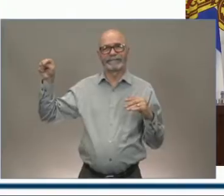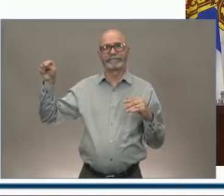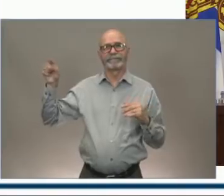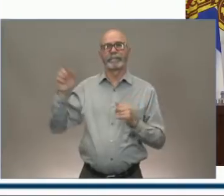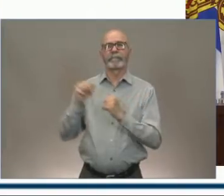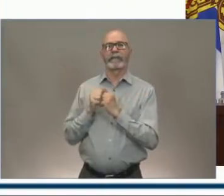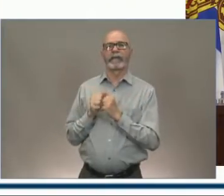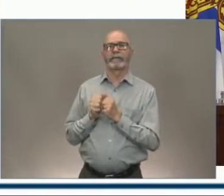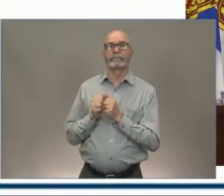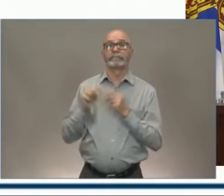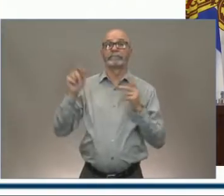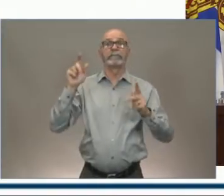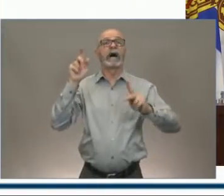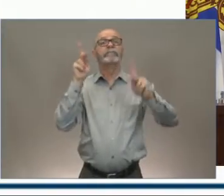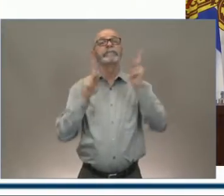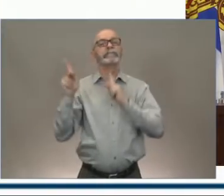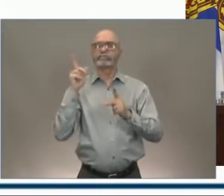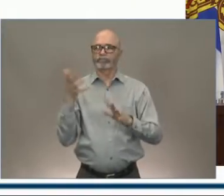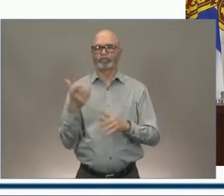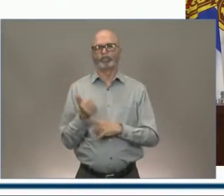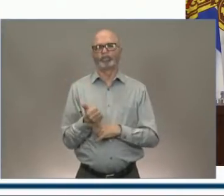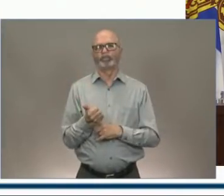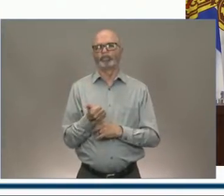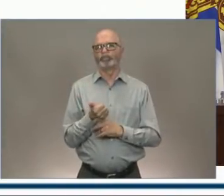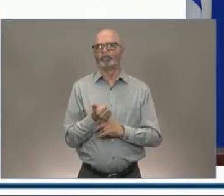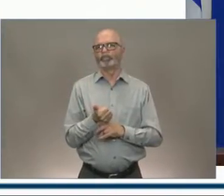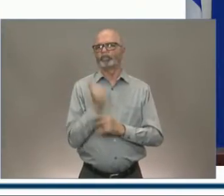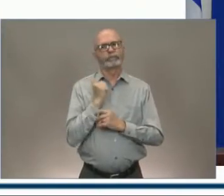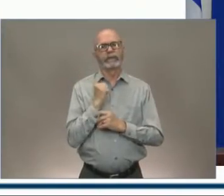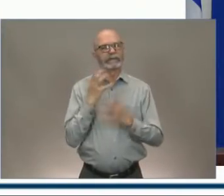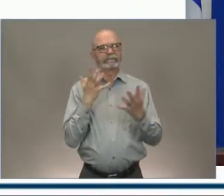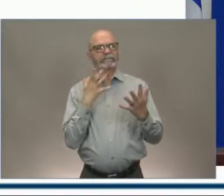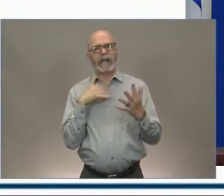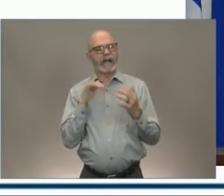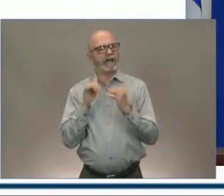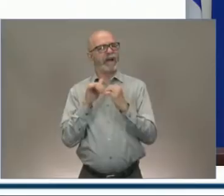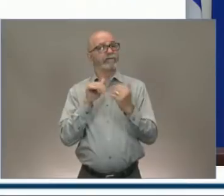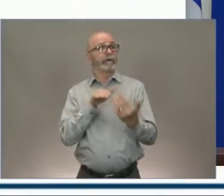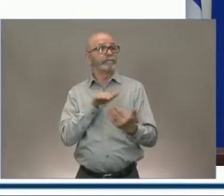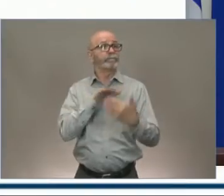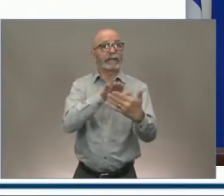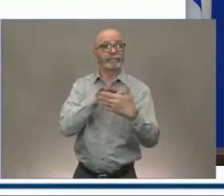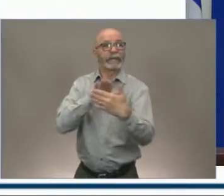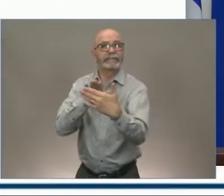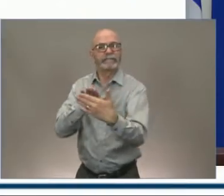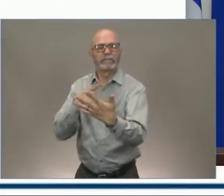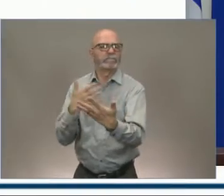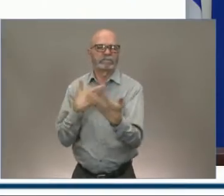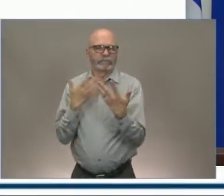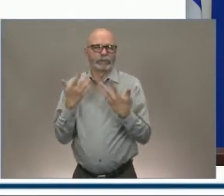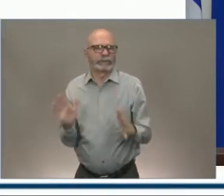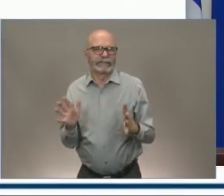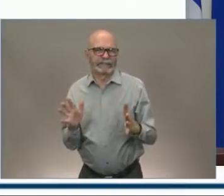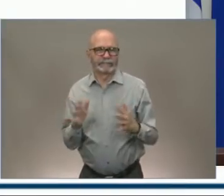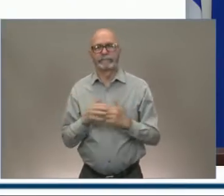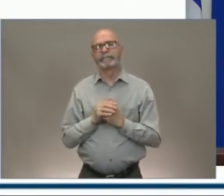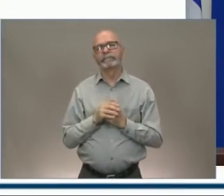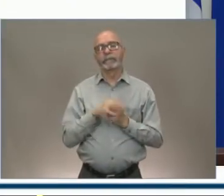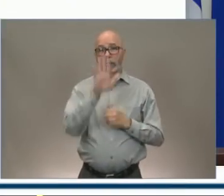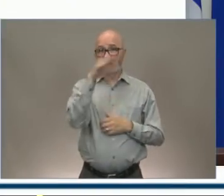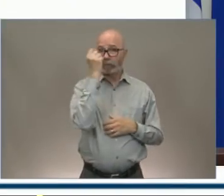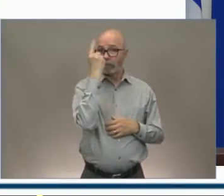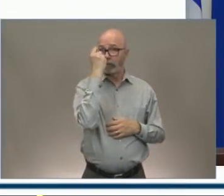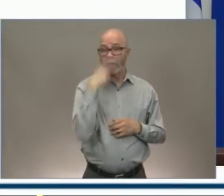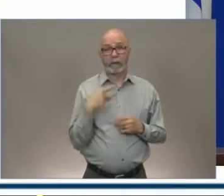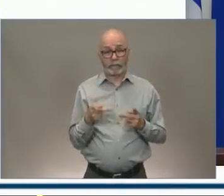to. Yeah, and so again, there's a lot of factors where the space is and the civil servants that